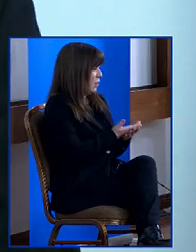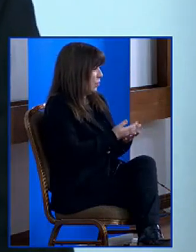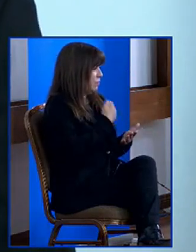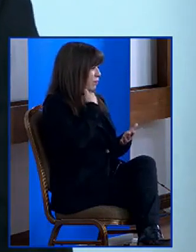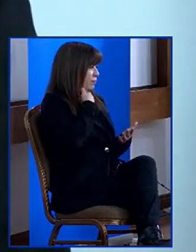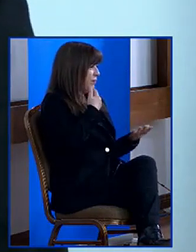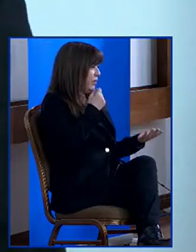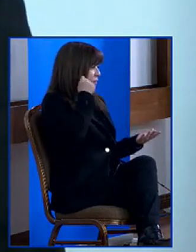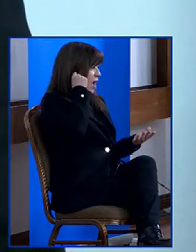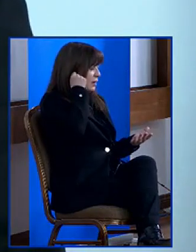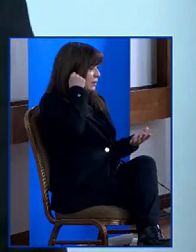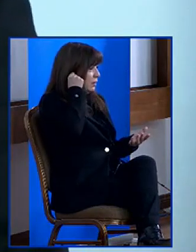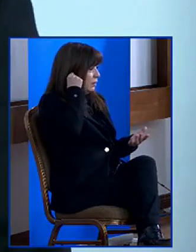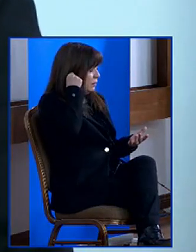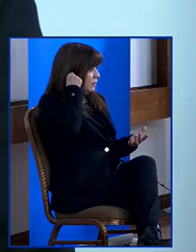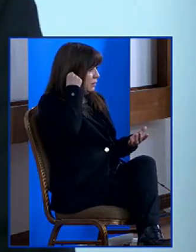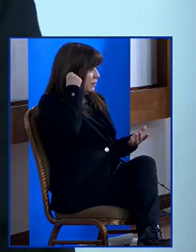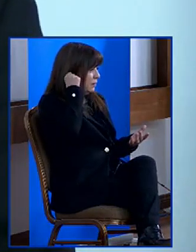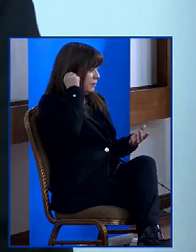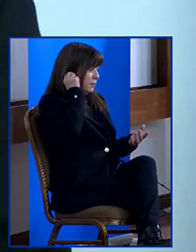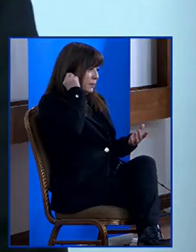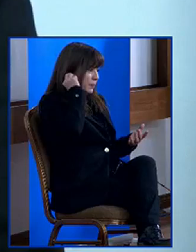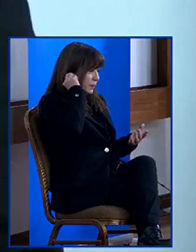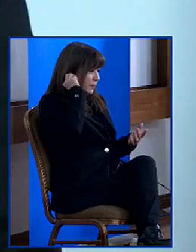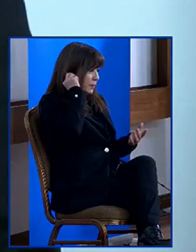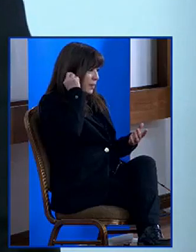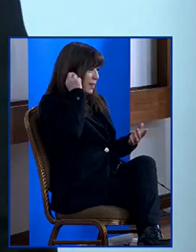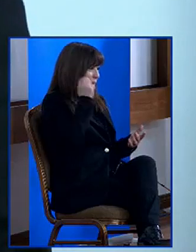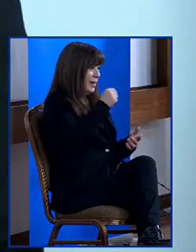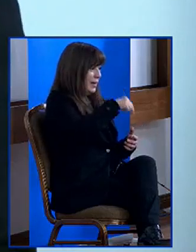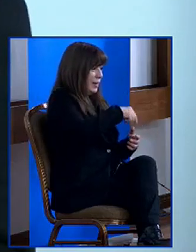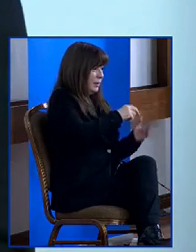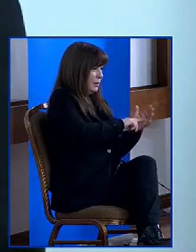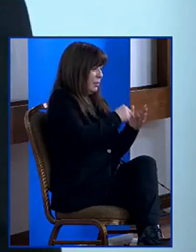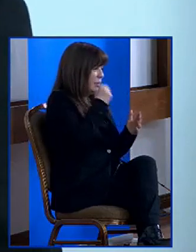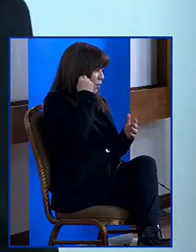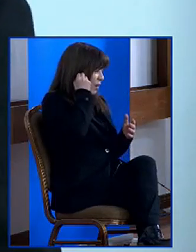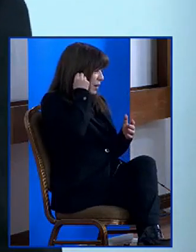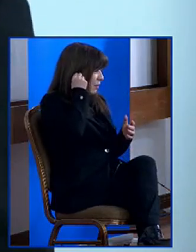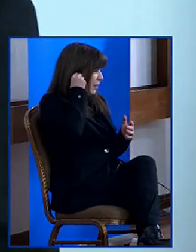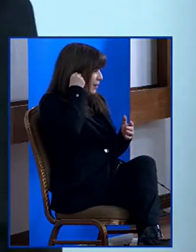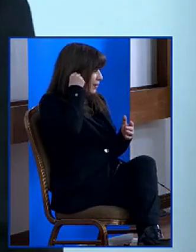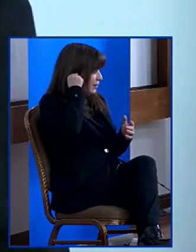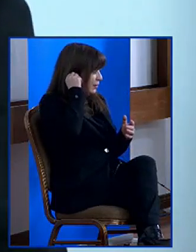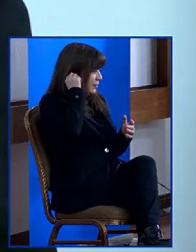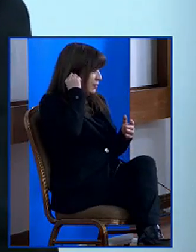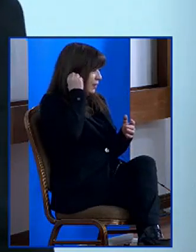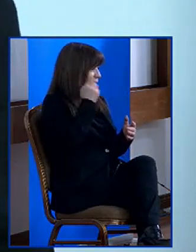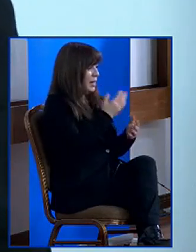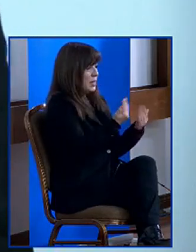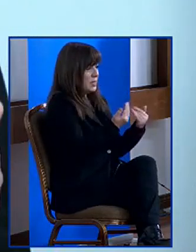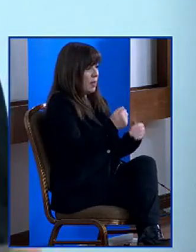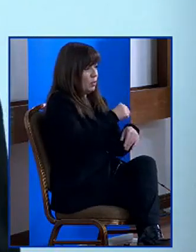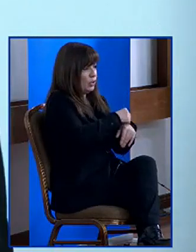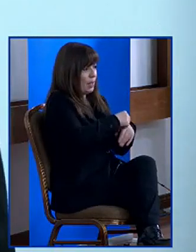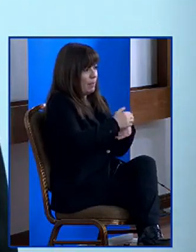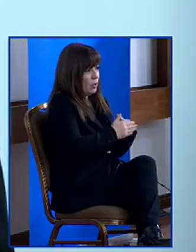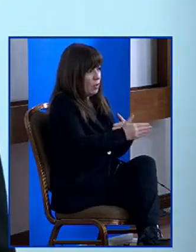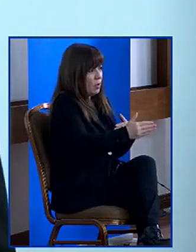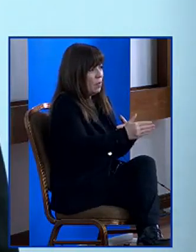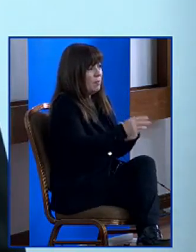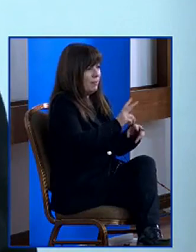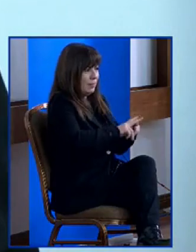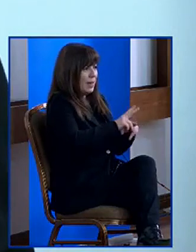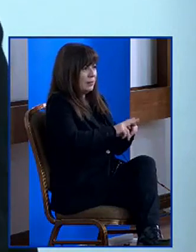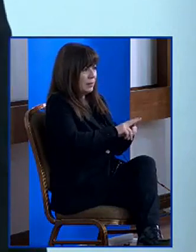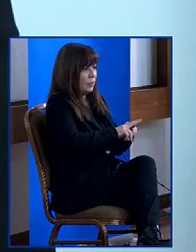And this is a problem that we've got a long way to come. I mean, whether we get to net zero, some countries and some businesses by 2040, or Chile and the UK and